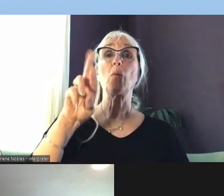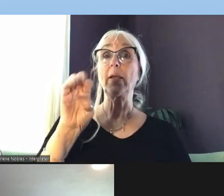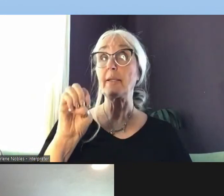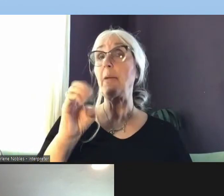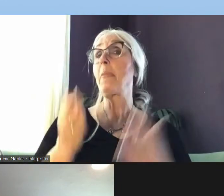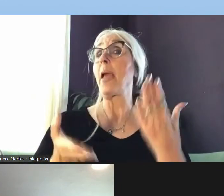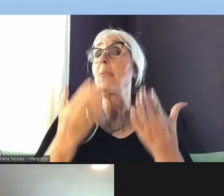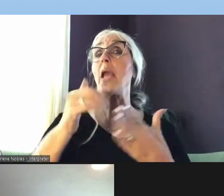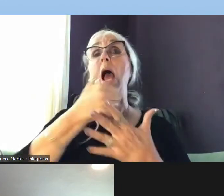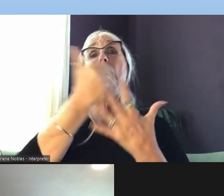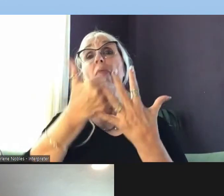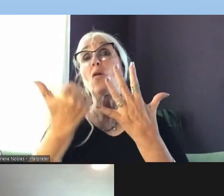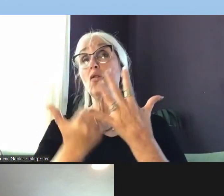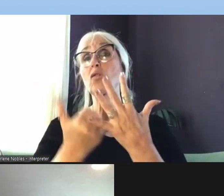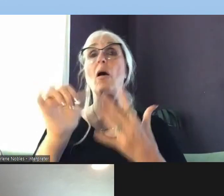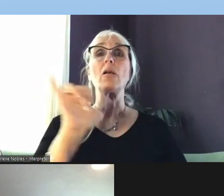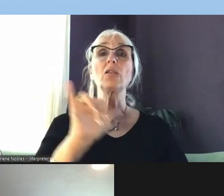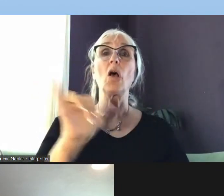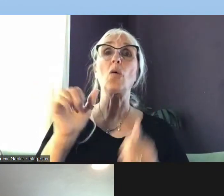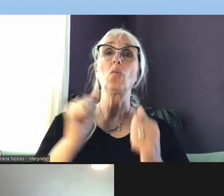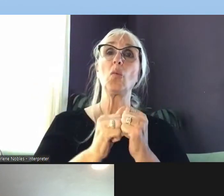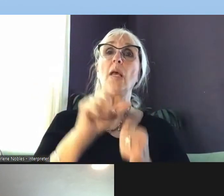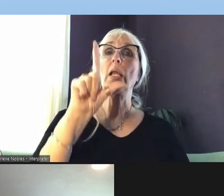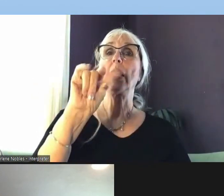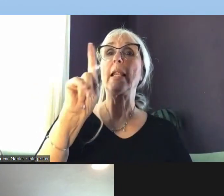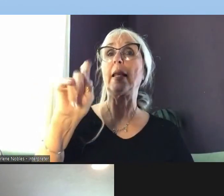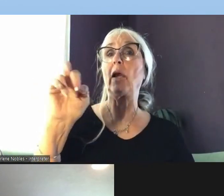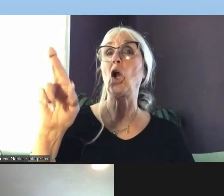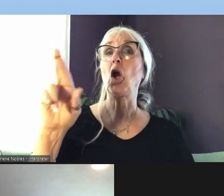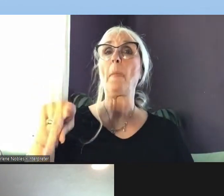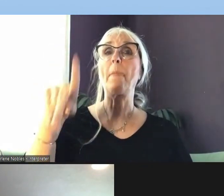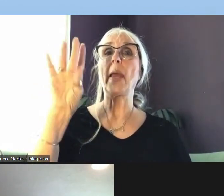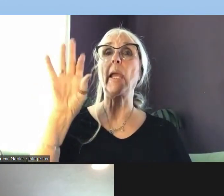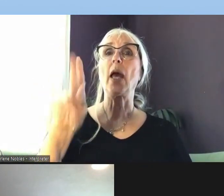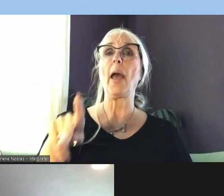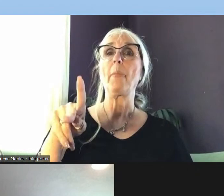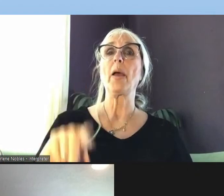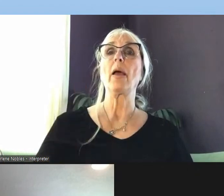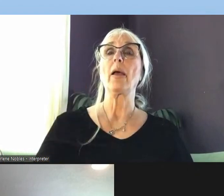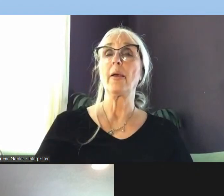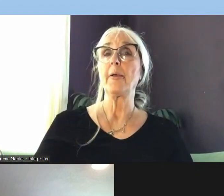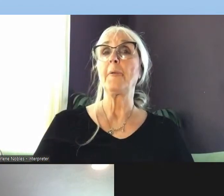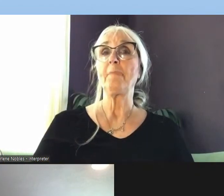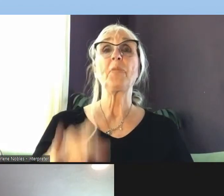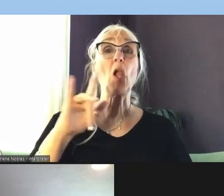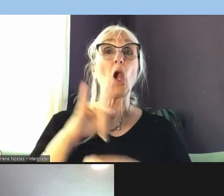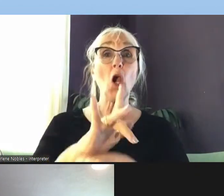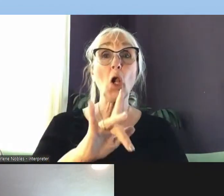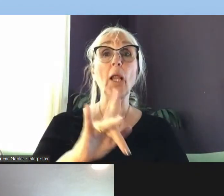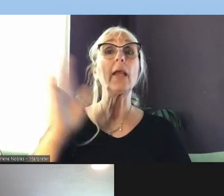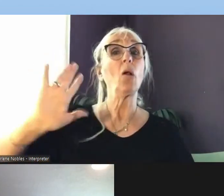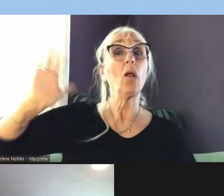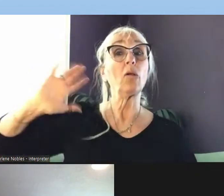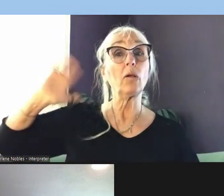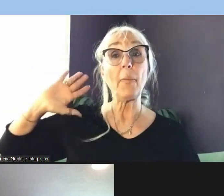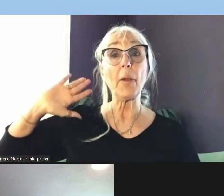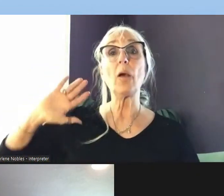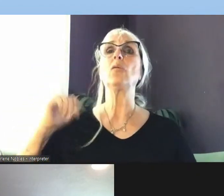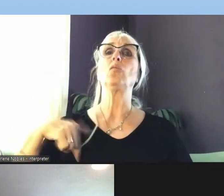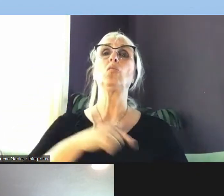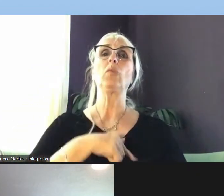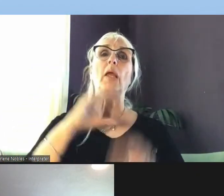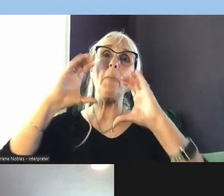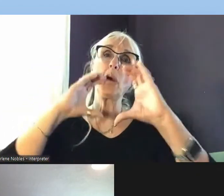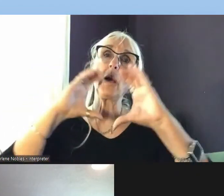also, regarding litter abatement, litter pickup. And early on, we were in communication with